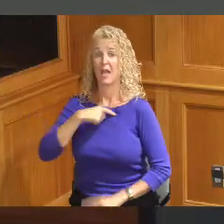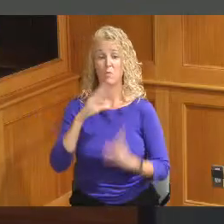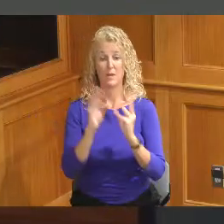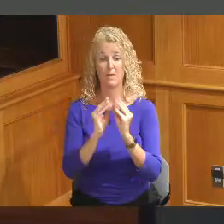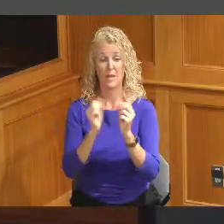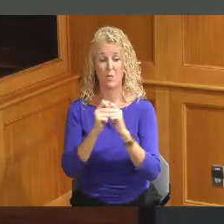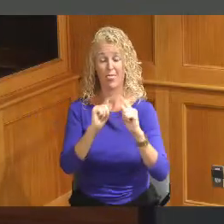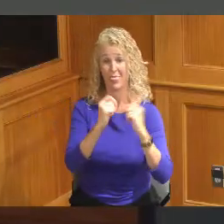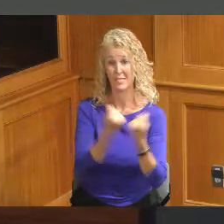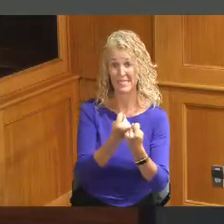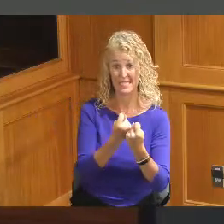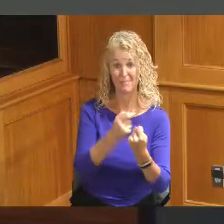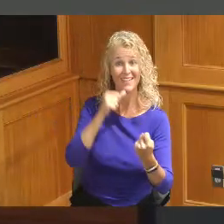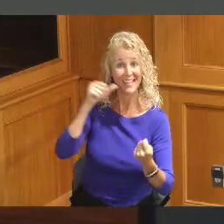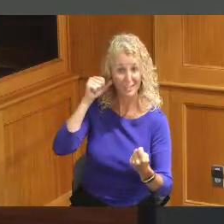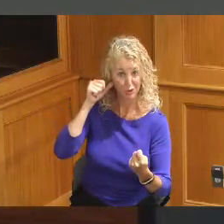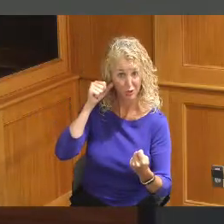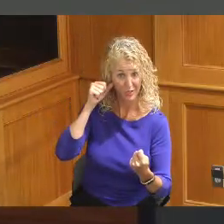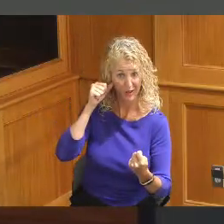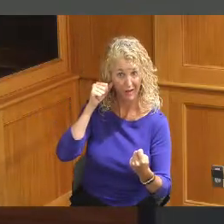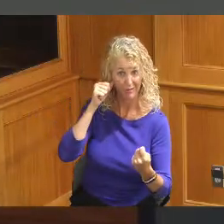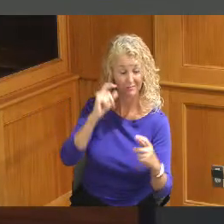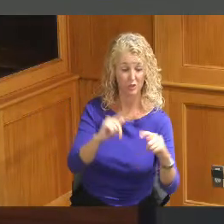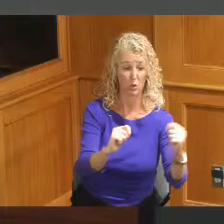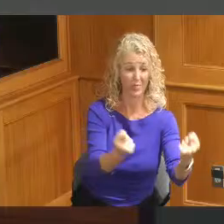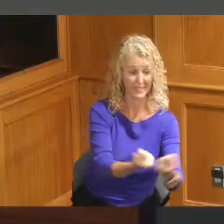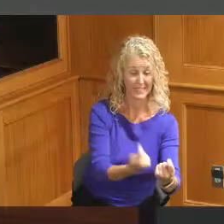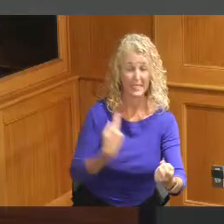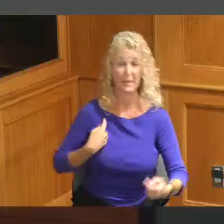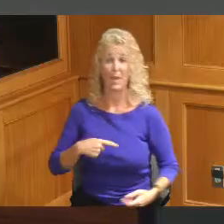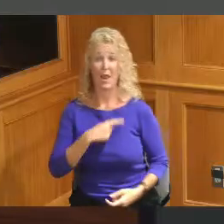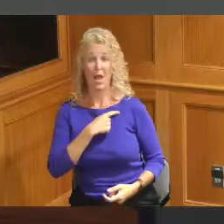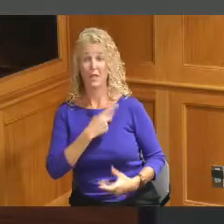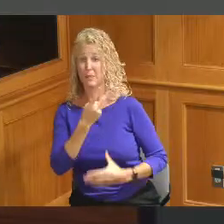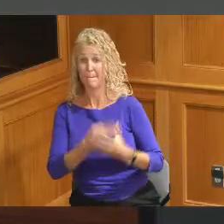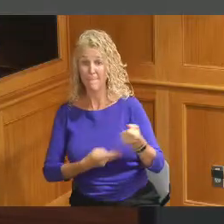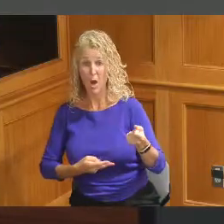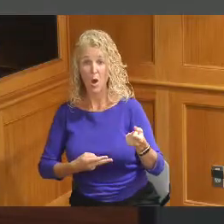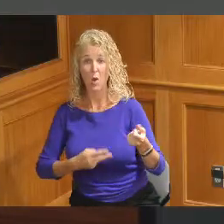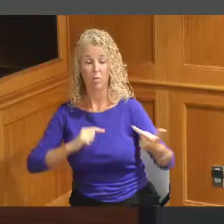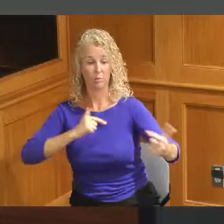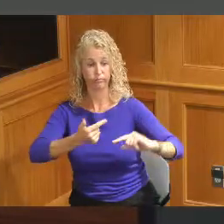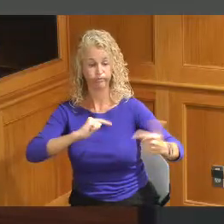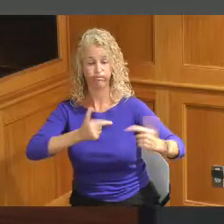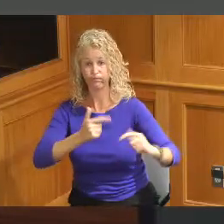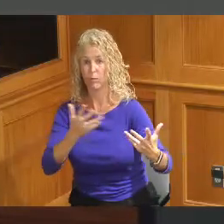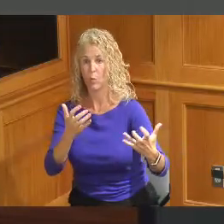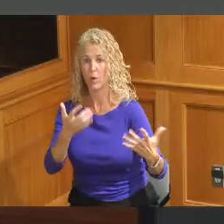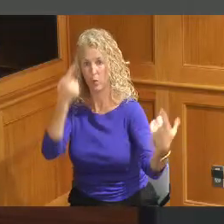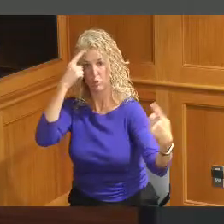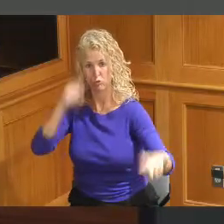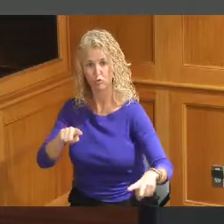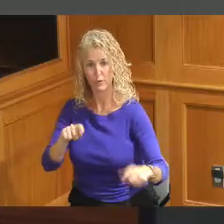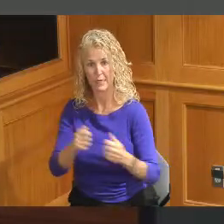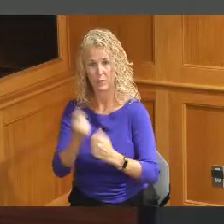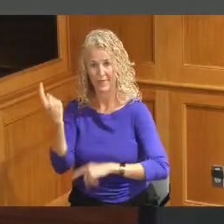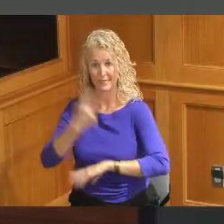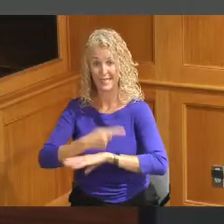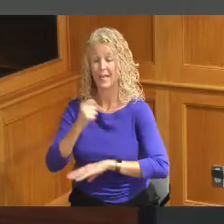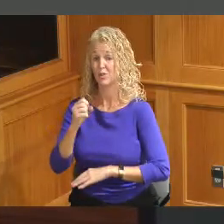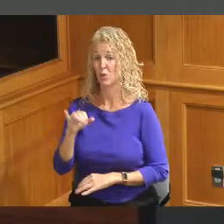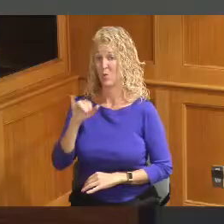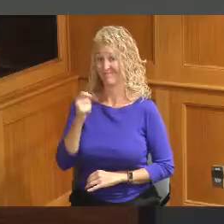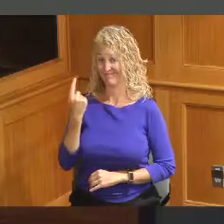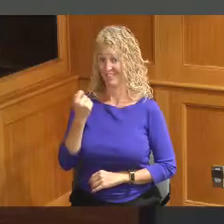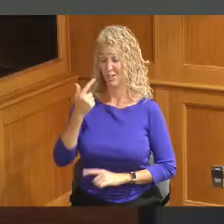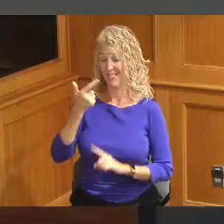indicated, again, the importance to the team of us hitting that date. We received a version of